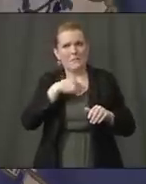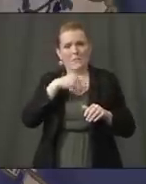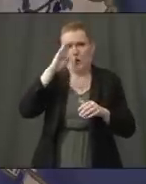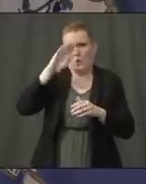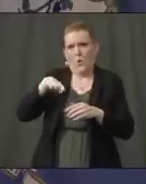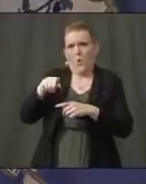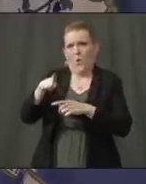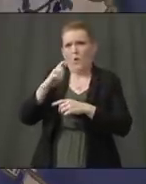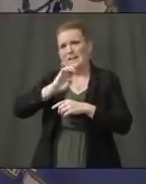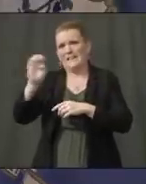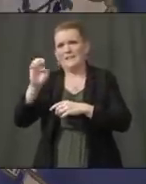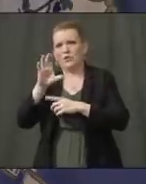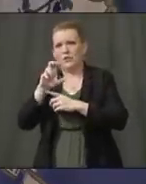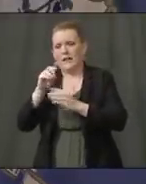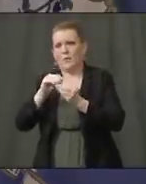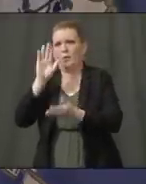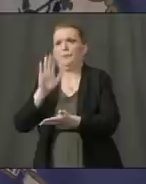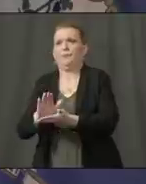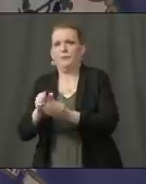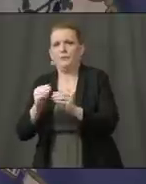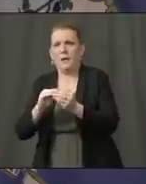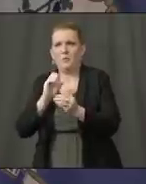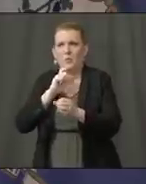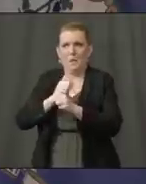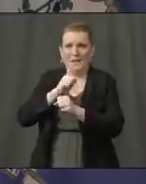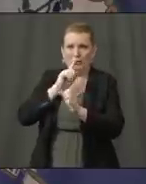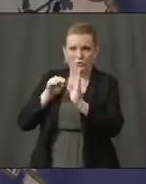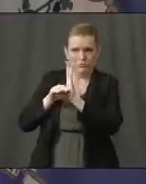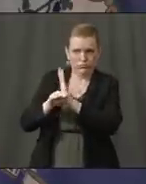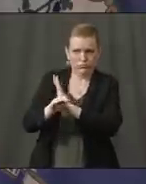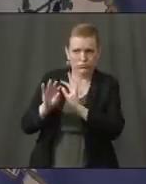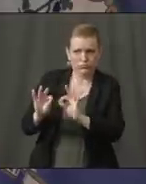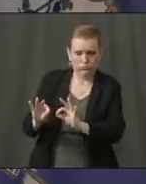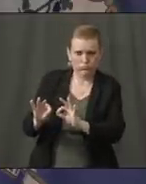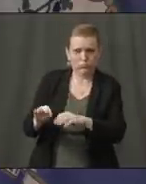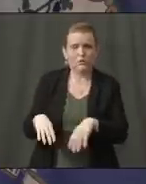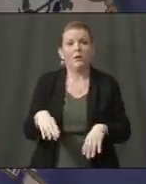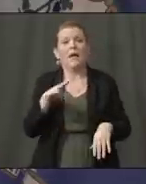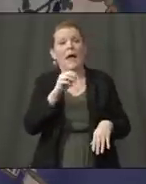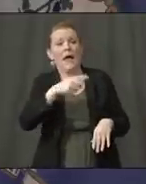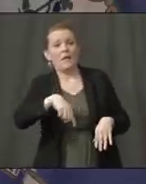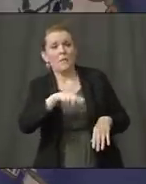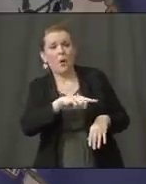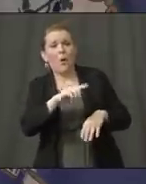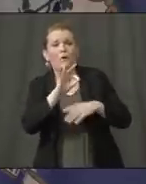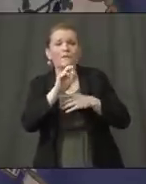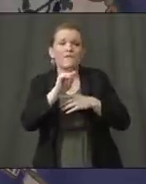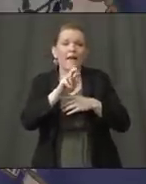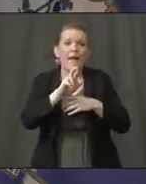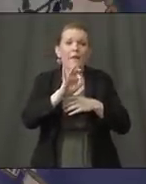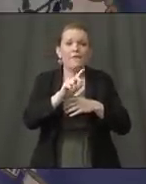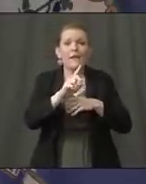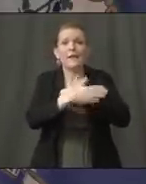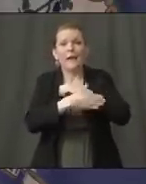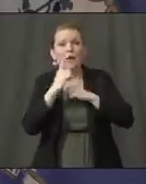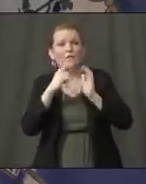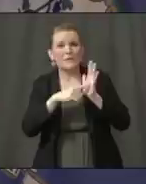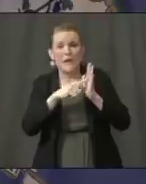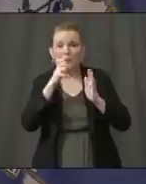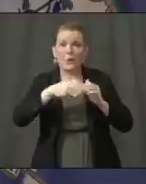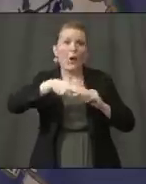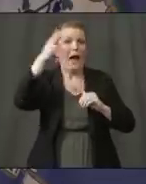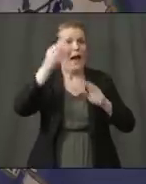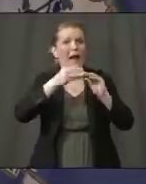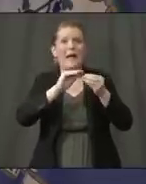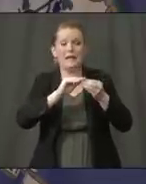get back to work, that makes sense in those areas that have had a higher infection rate, like a Fairfield County. And I got to tell you